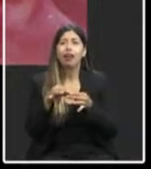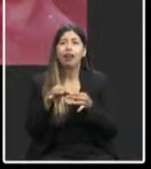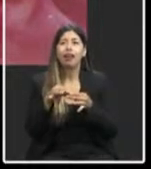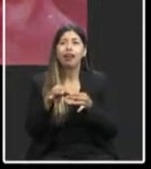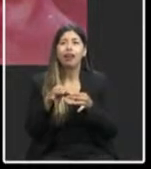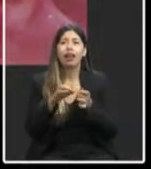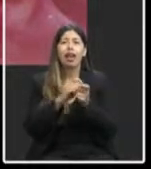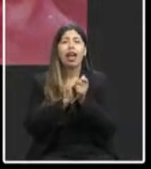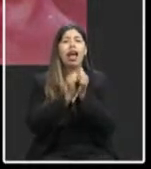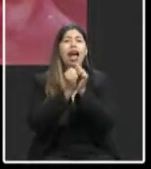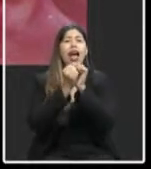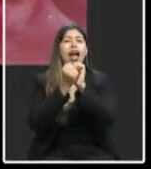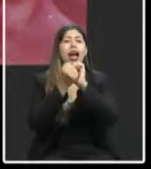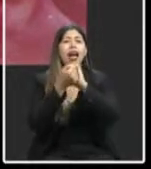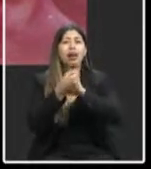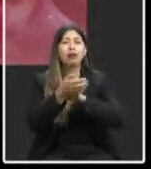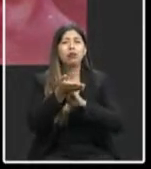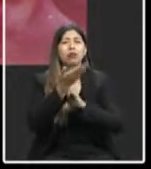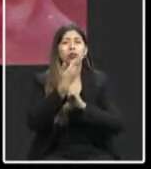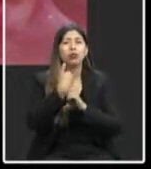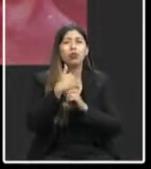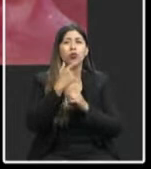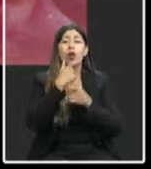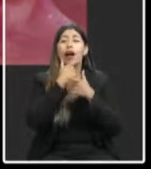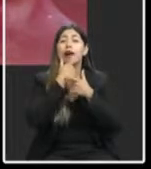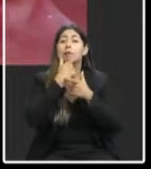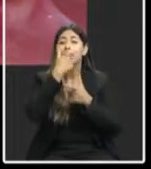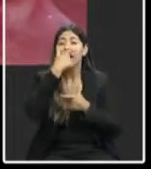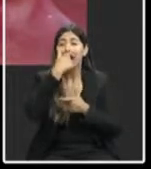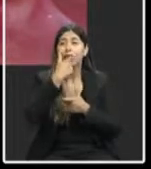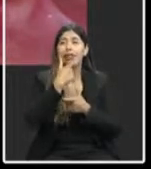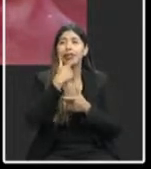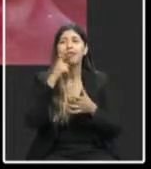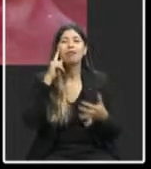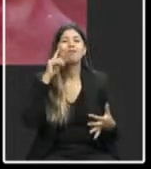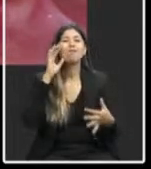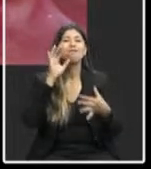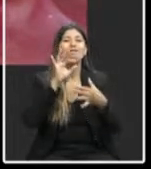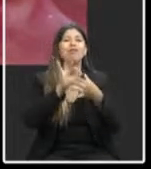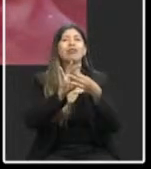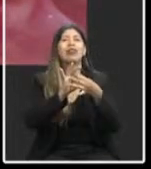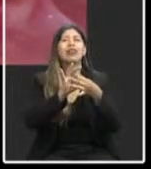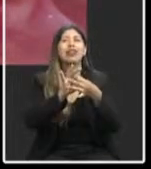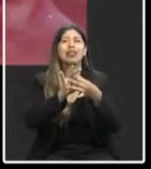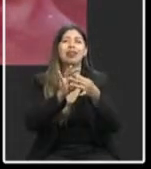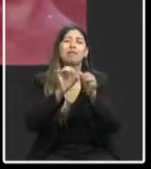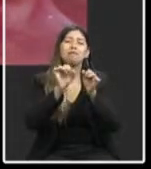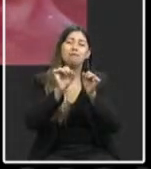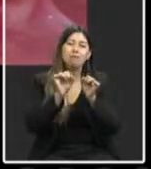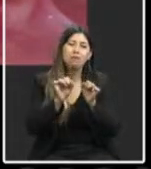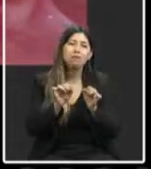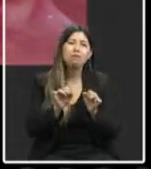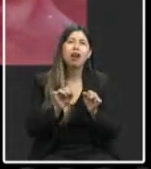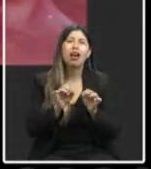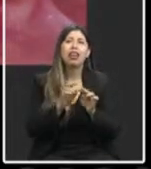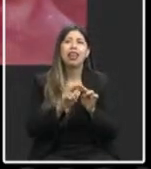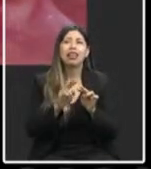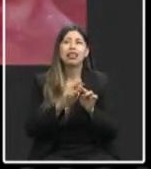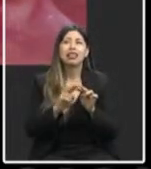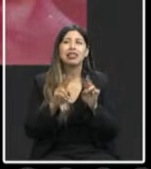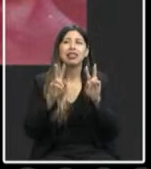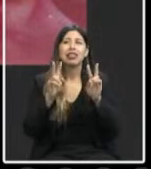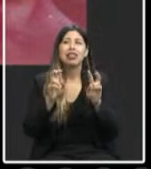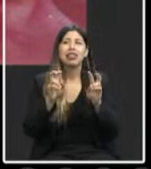shape are most probably associated with the abrasiveness of our diet. And if we look at prehistoric